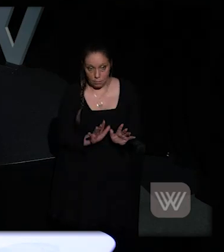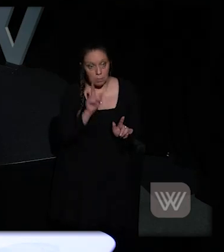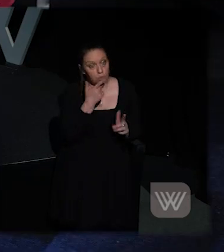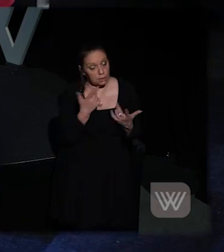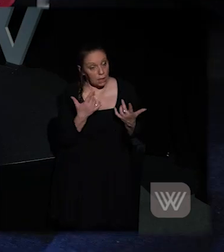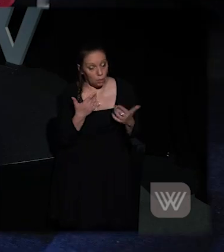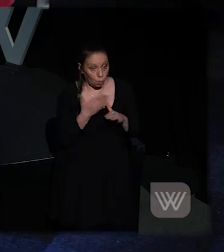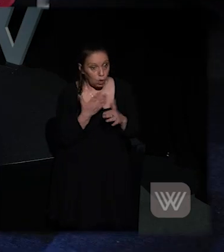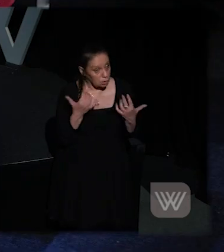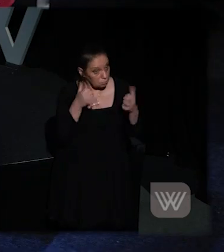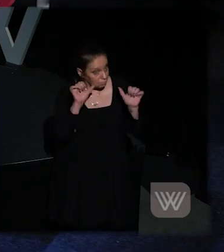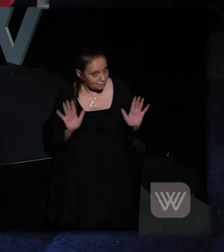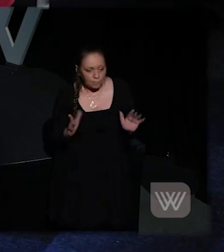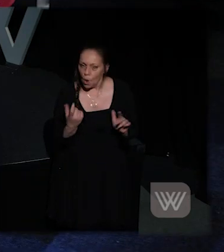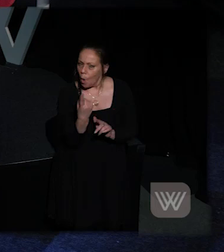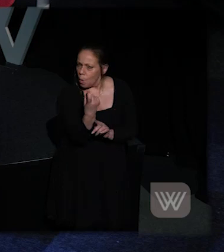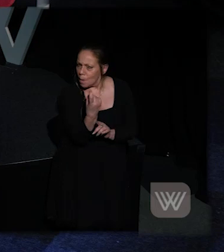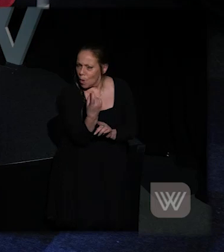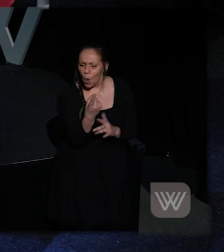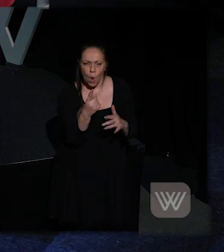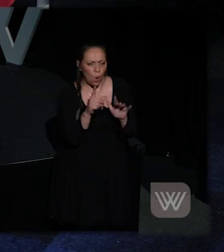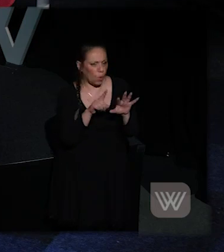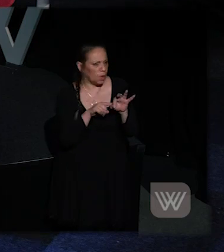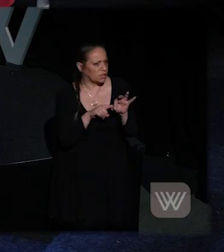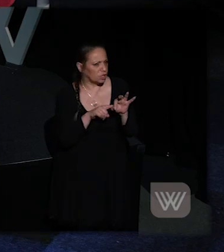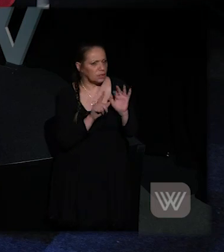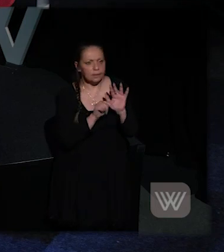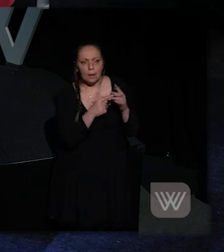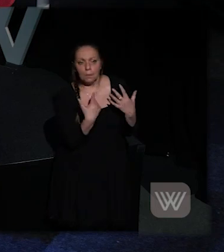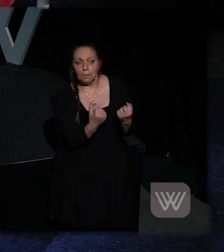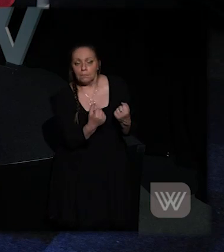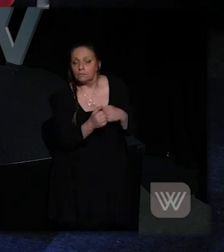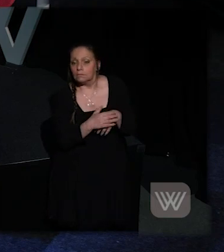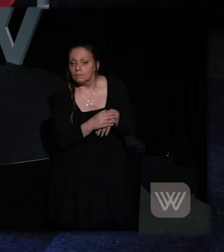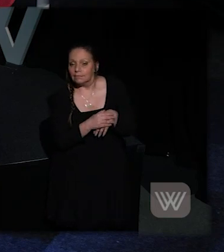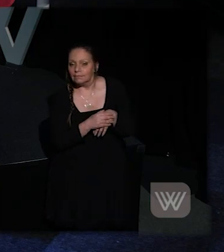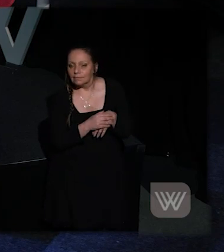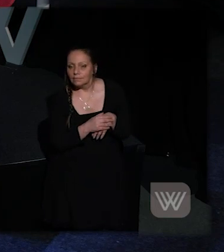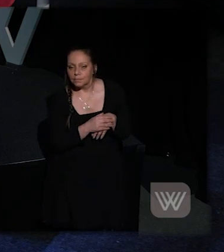it. I think we've probably got time for one more question. I think we've got one just here.